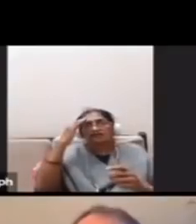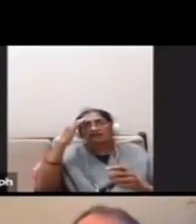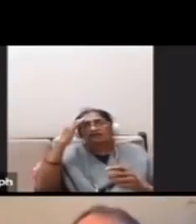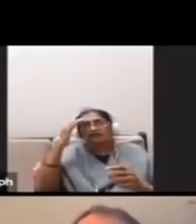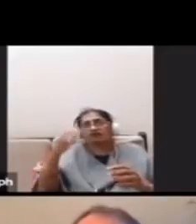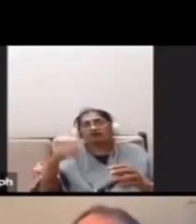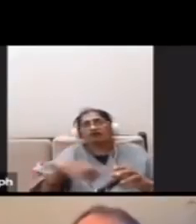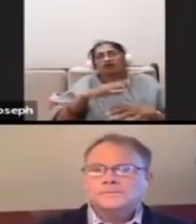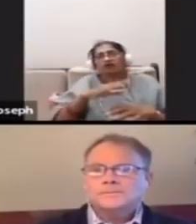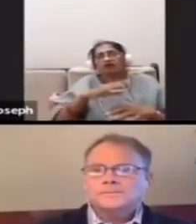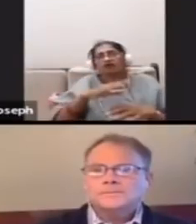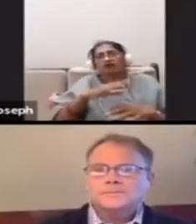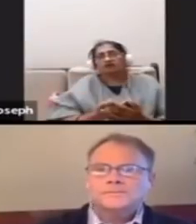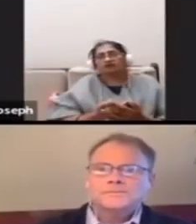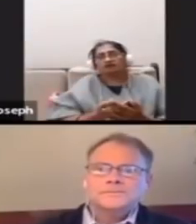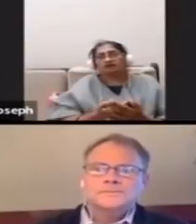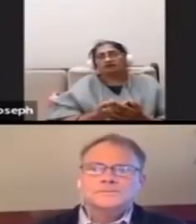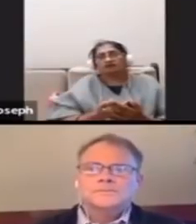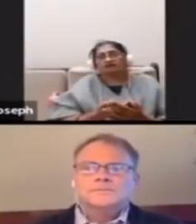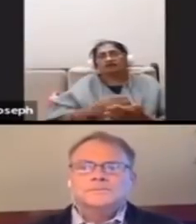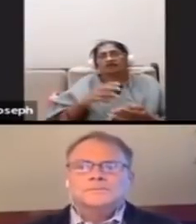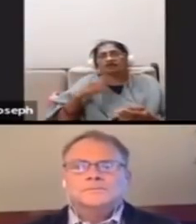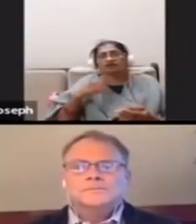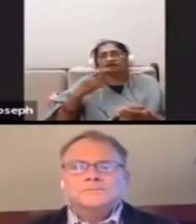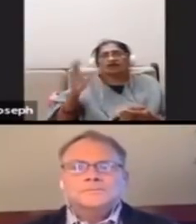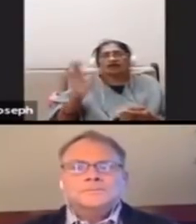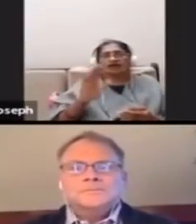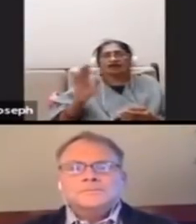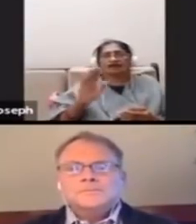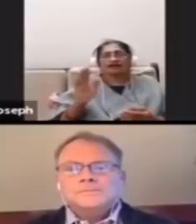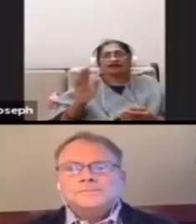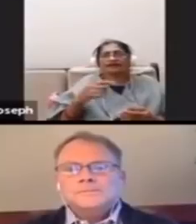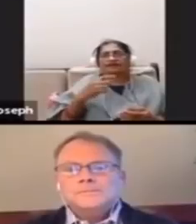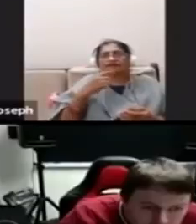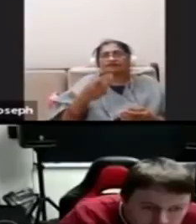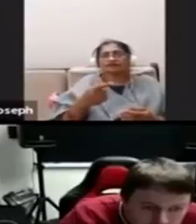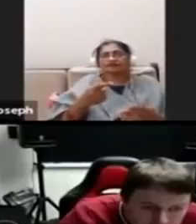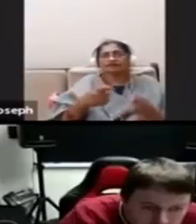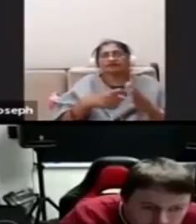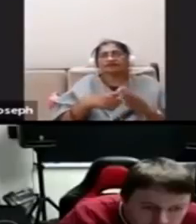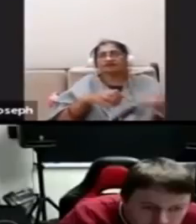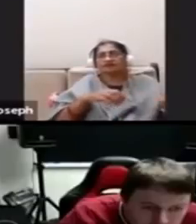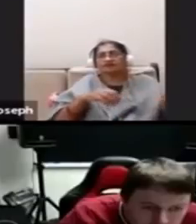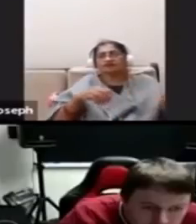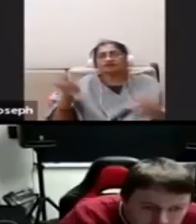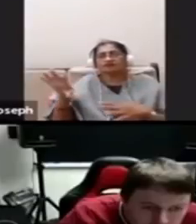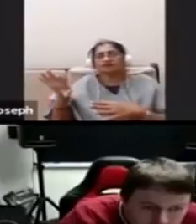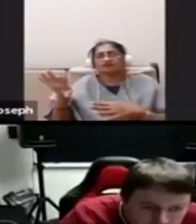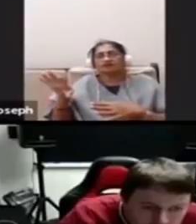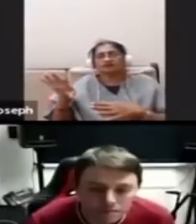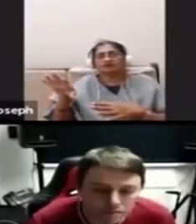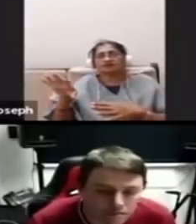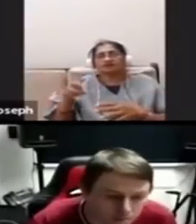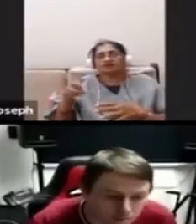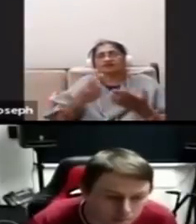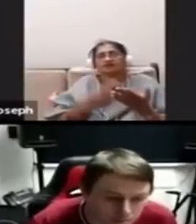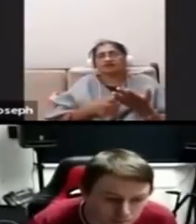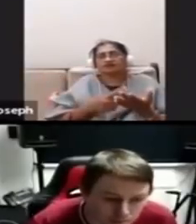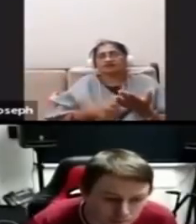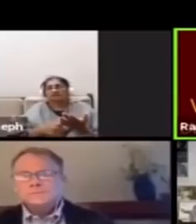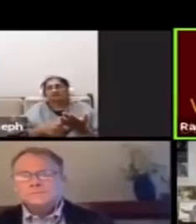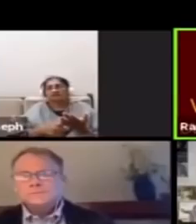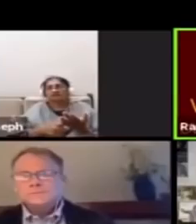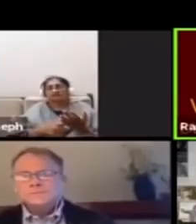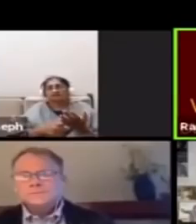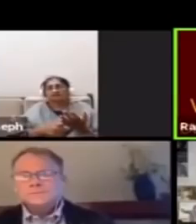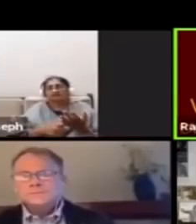all the artists and just say a quick hello before everyone would need to leave for other, you know, meetings. You know, you're